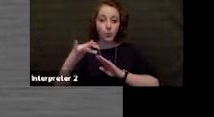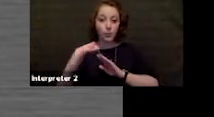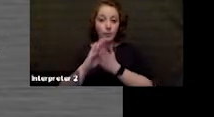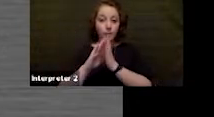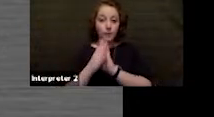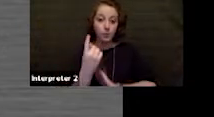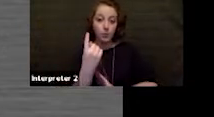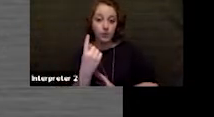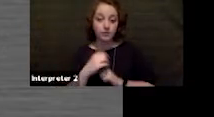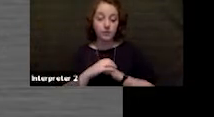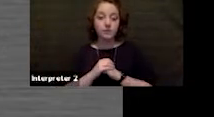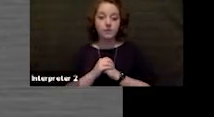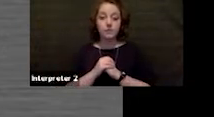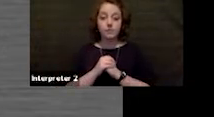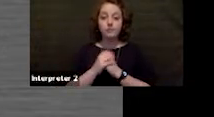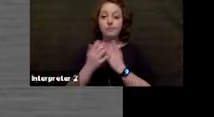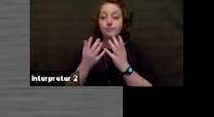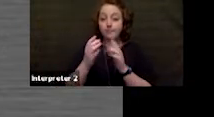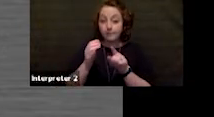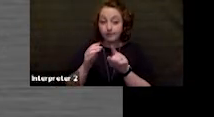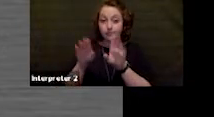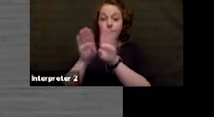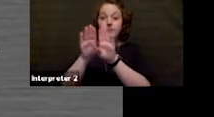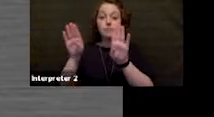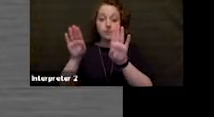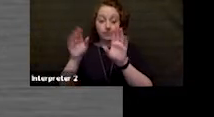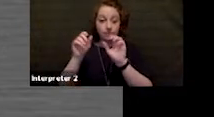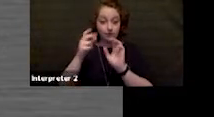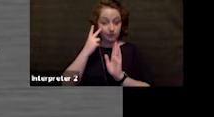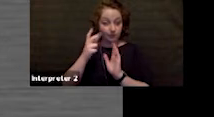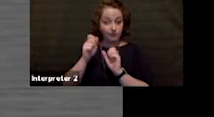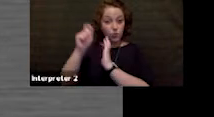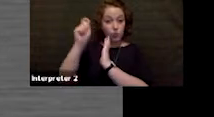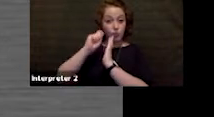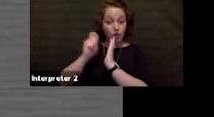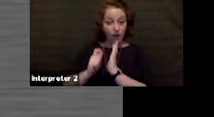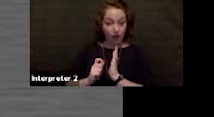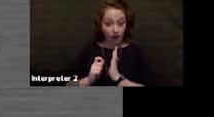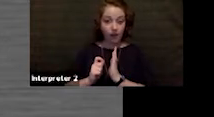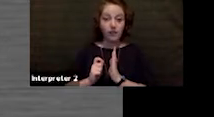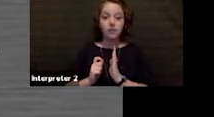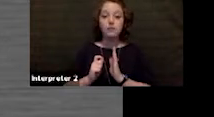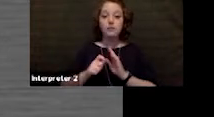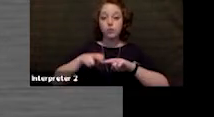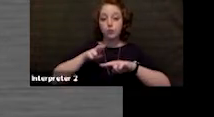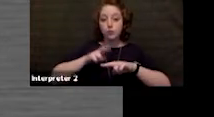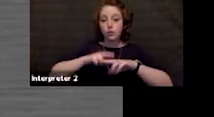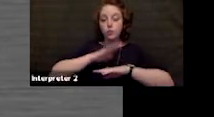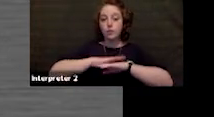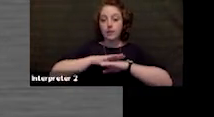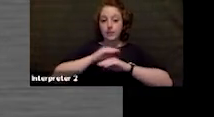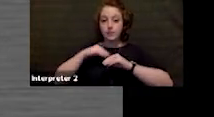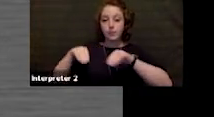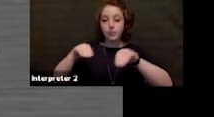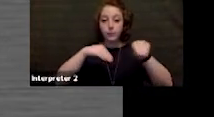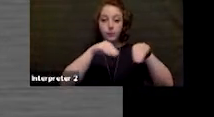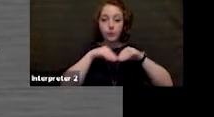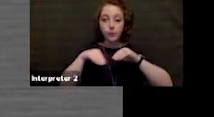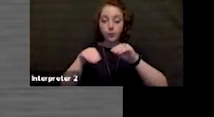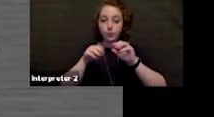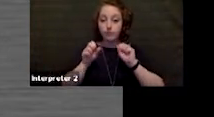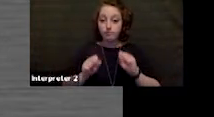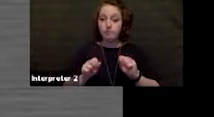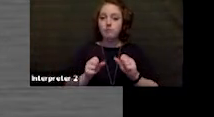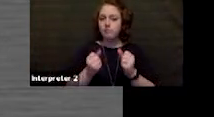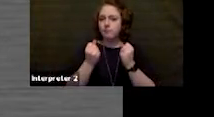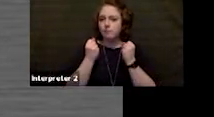be used to display. It can be used to write things on. The furniture is movable. And so there's just many